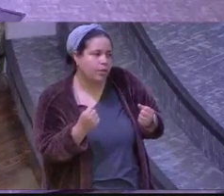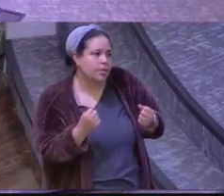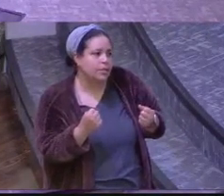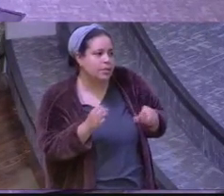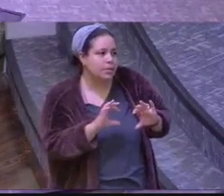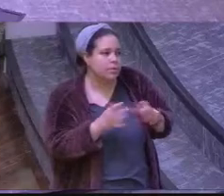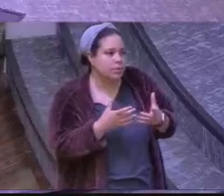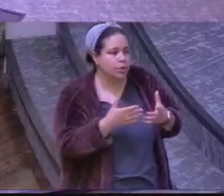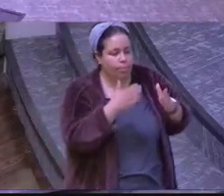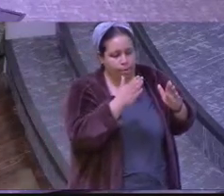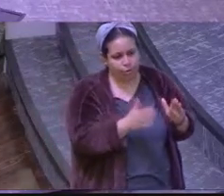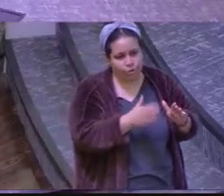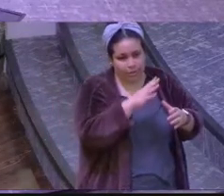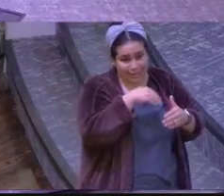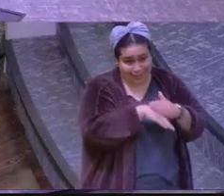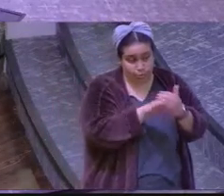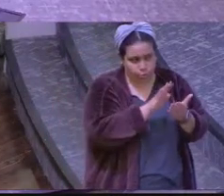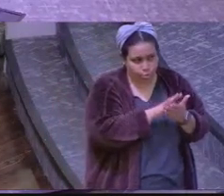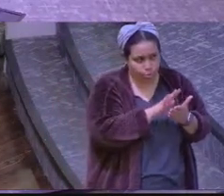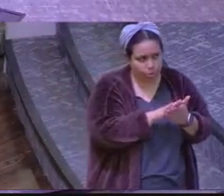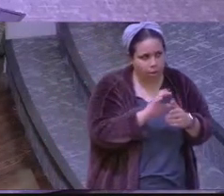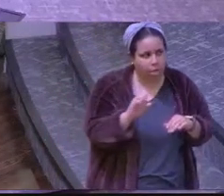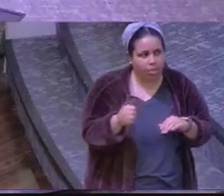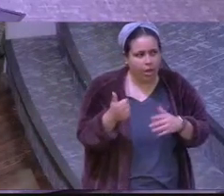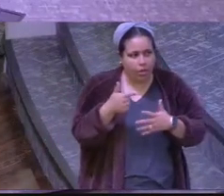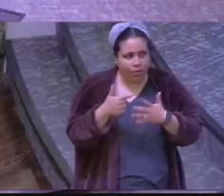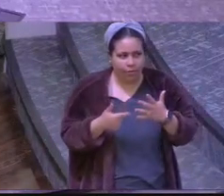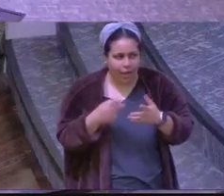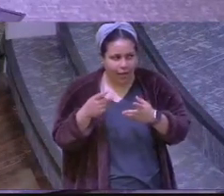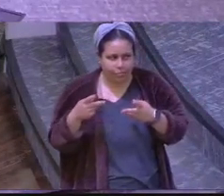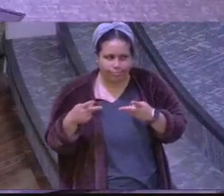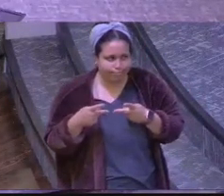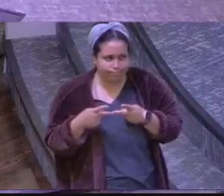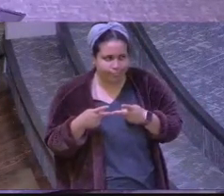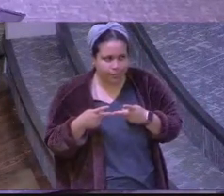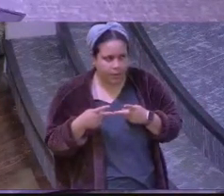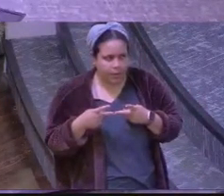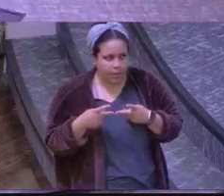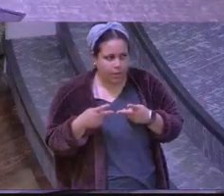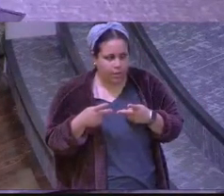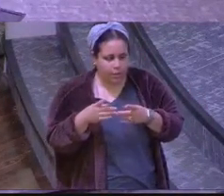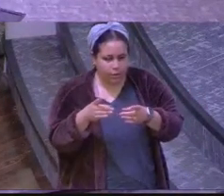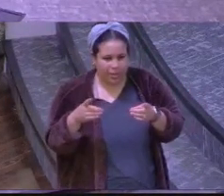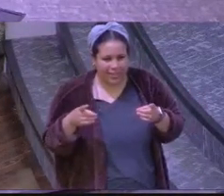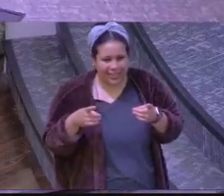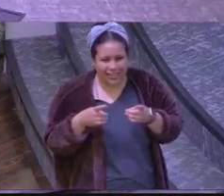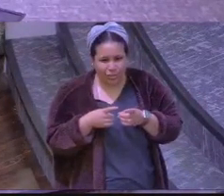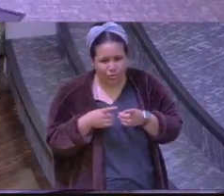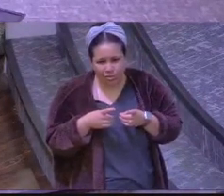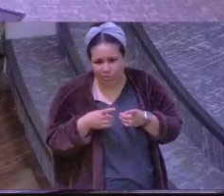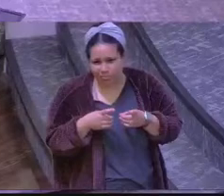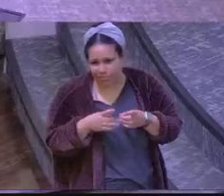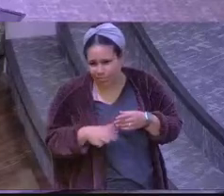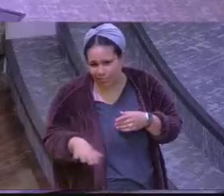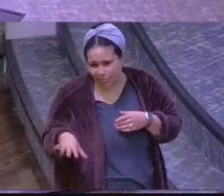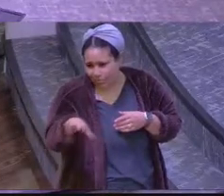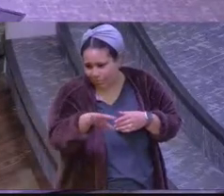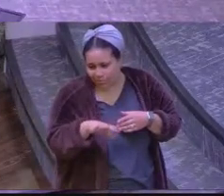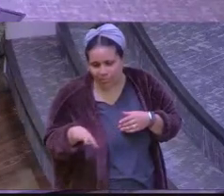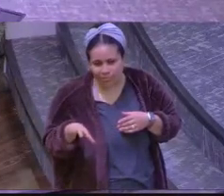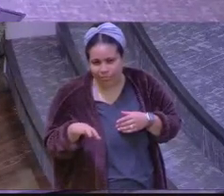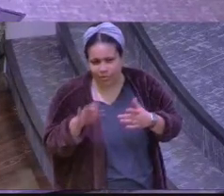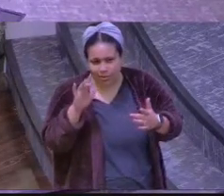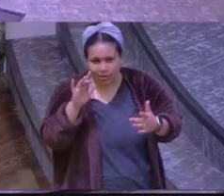are. Mm-hmm. The other five positions are not. They're district-wide positions, so they're touching every